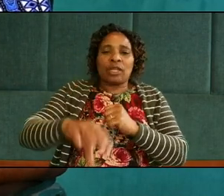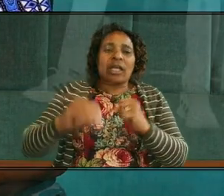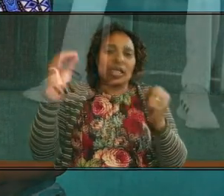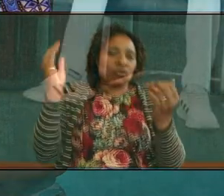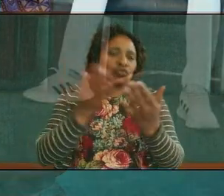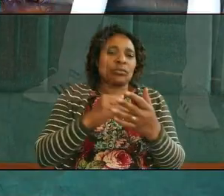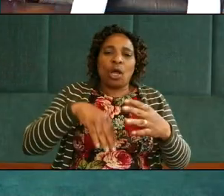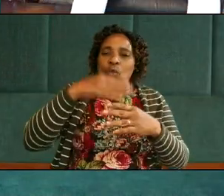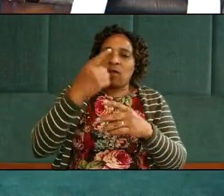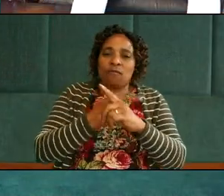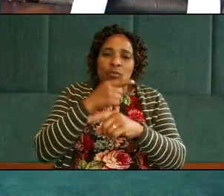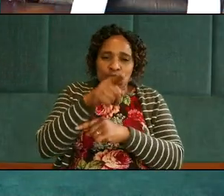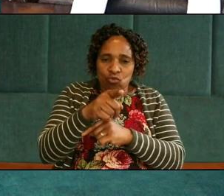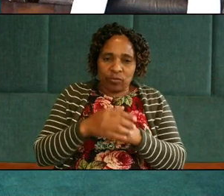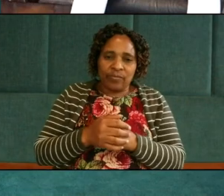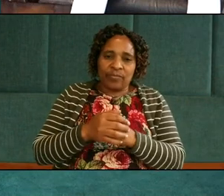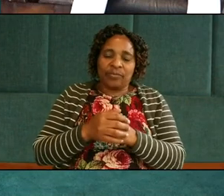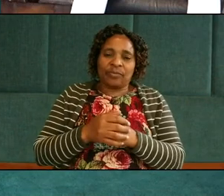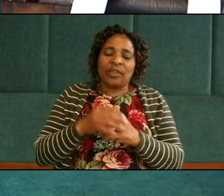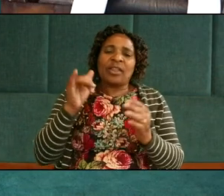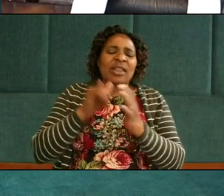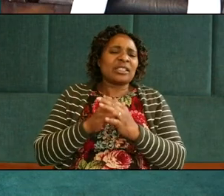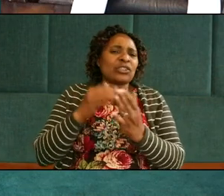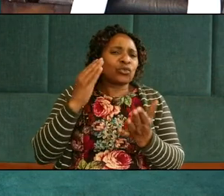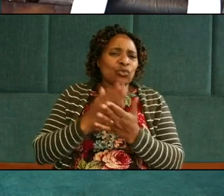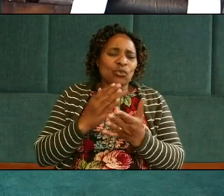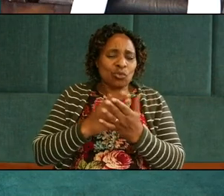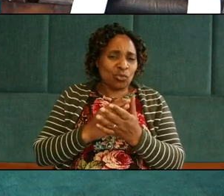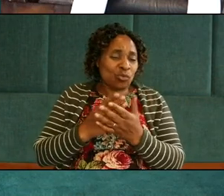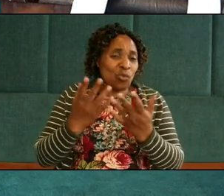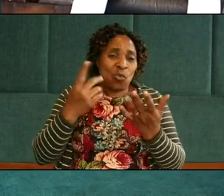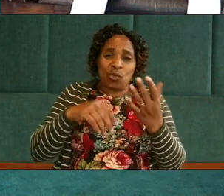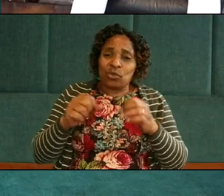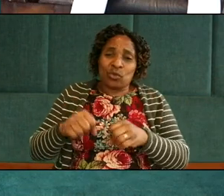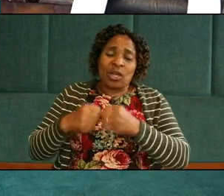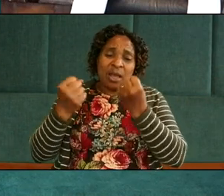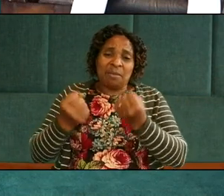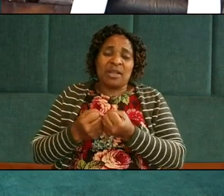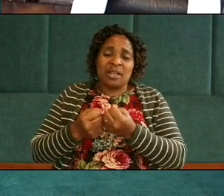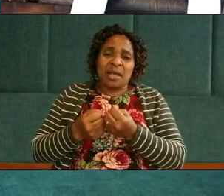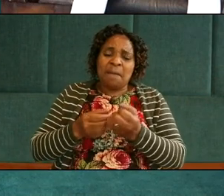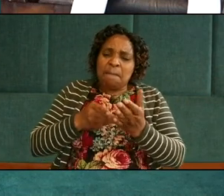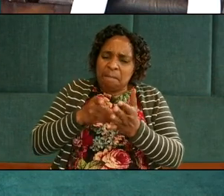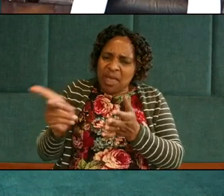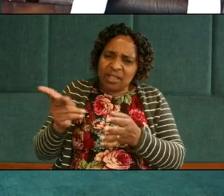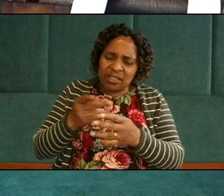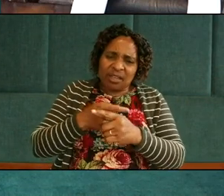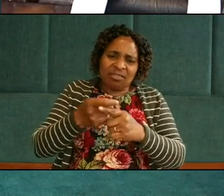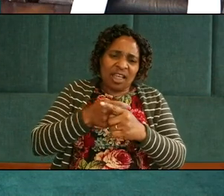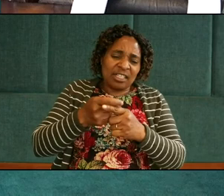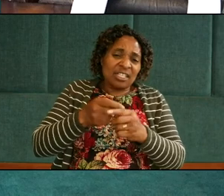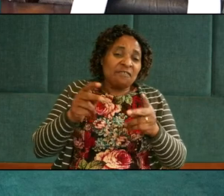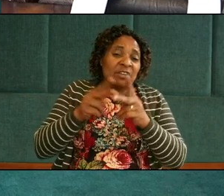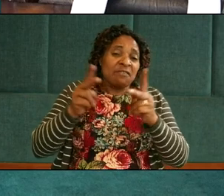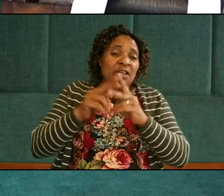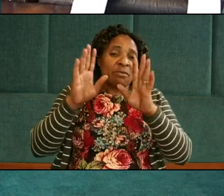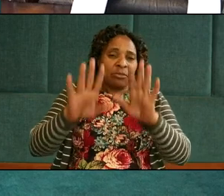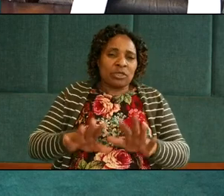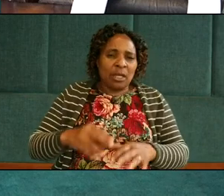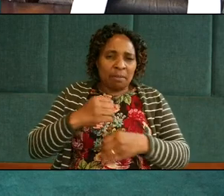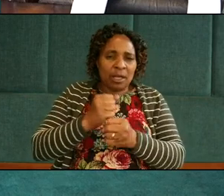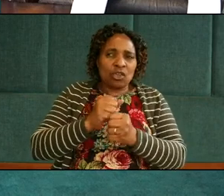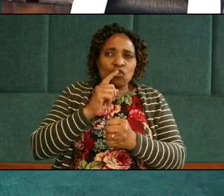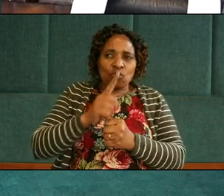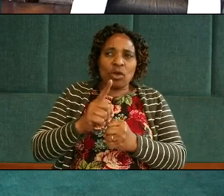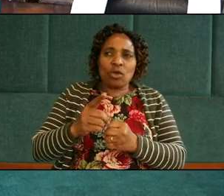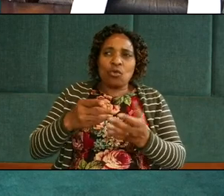you. Yeah. And I don't know, that just really hit home, you know? Yeah, yeah, paying tithe is super important, guys. Yeah. Just make sure you pay your